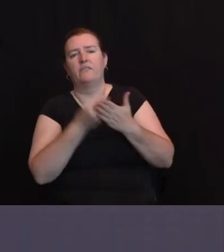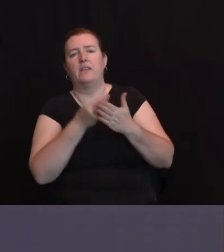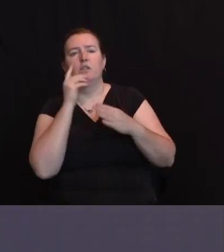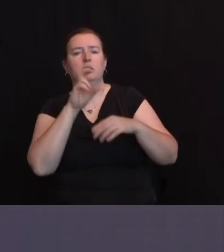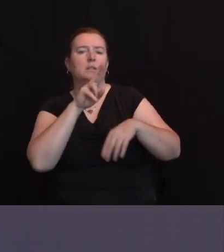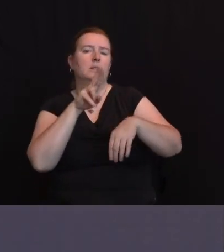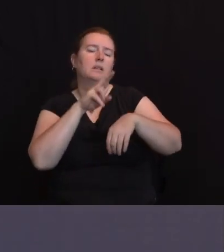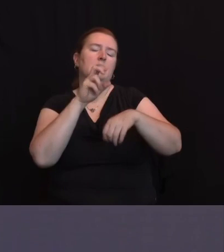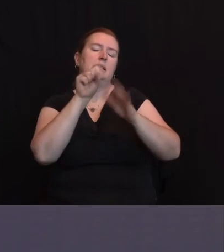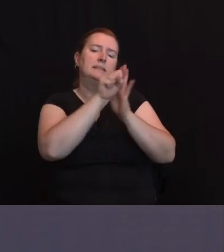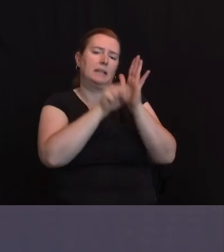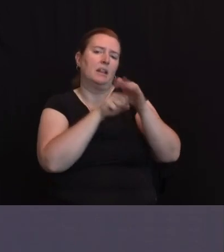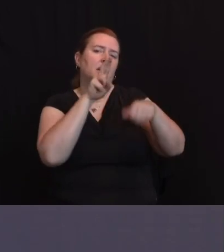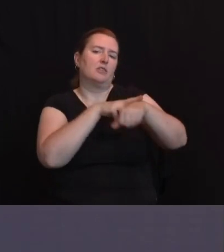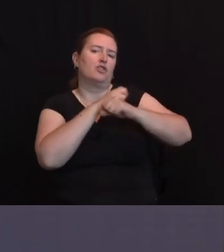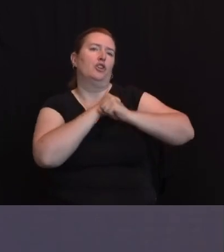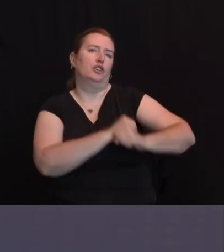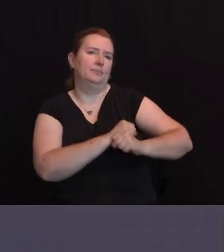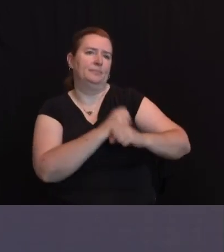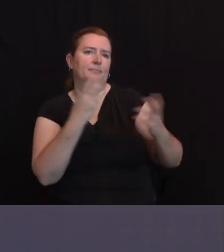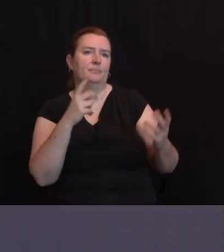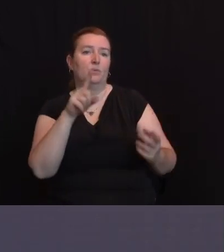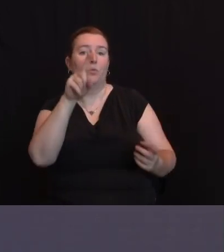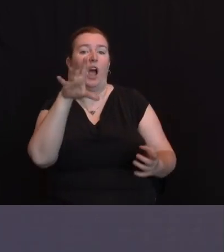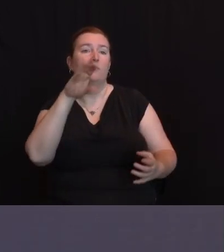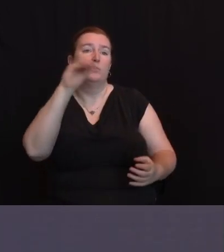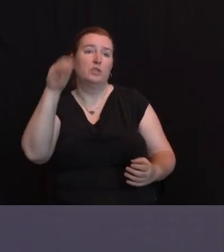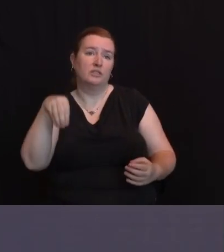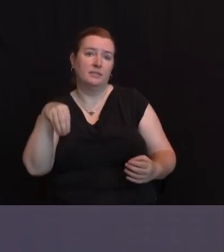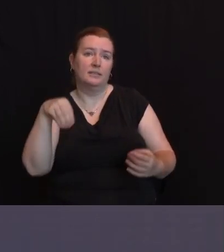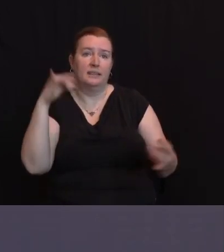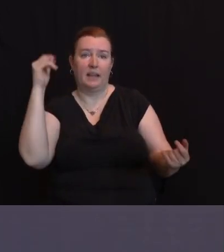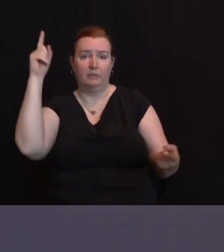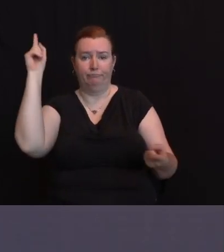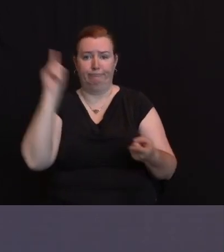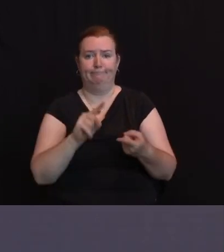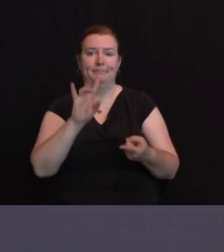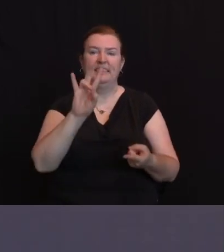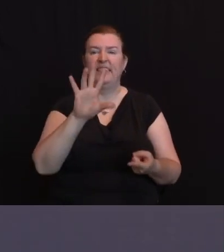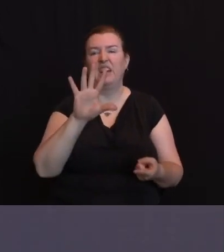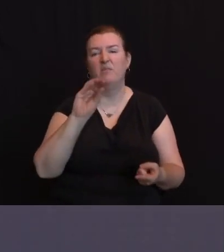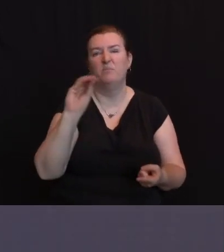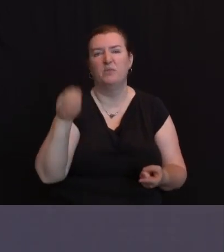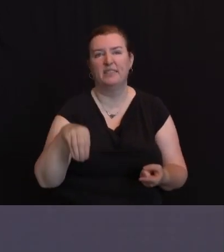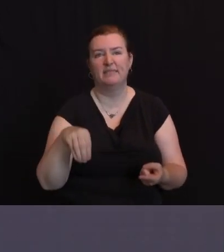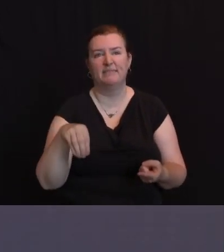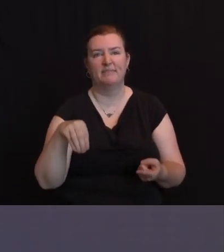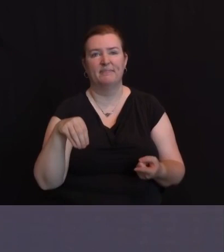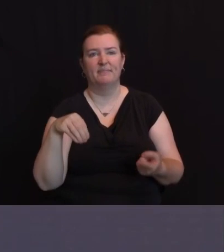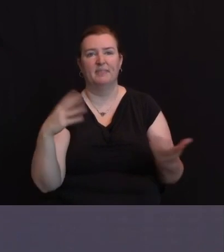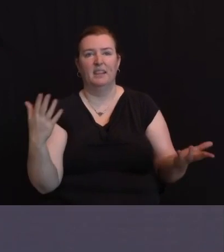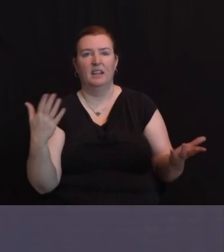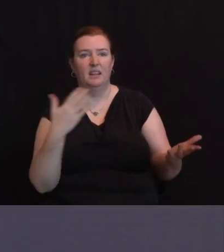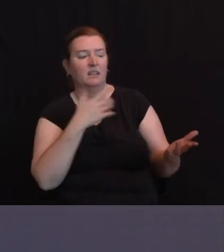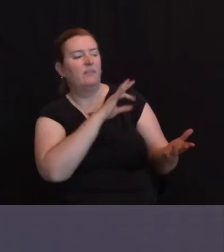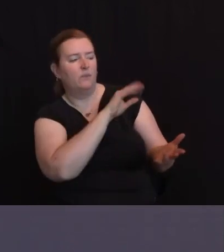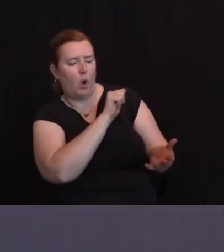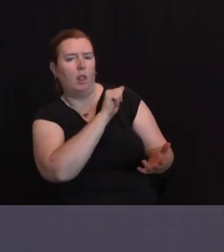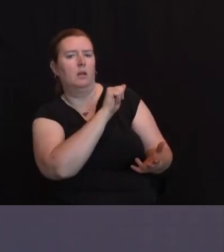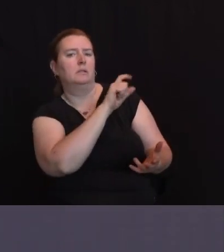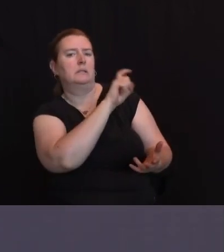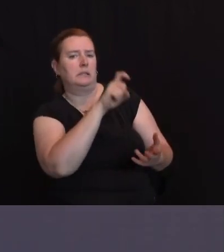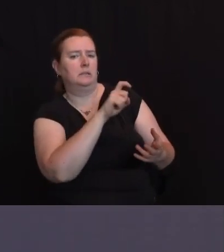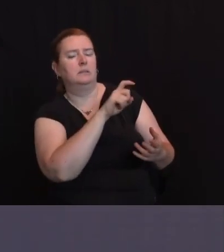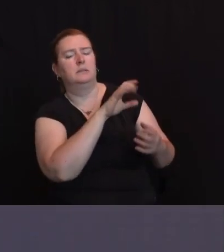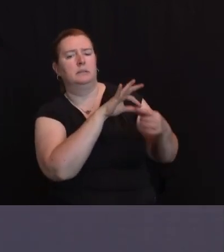from 100%, except for Florida and Texas. Curious what impact this will have on New Jersey and what your reaction to the cuts are.